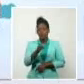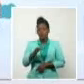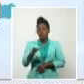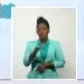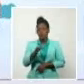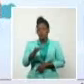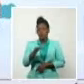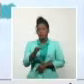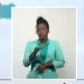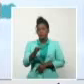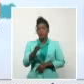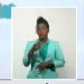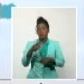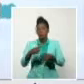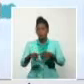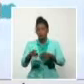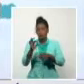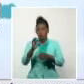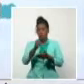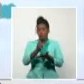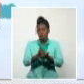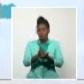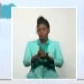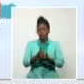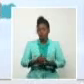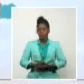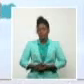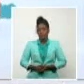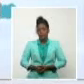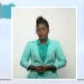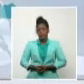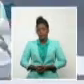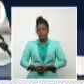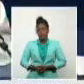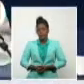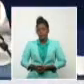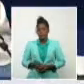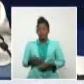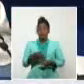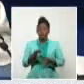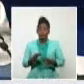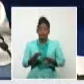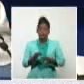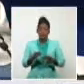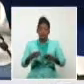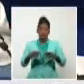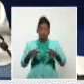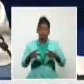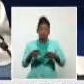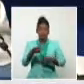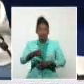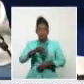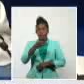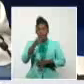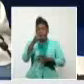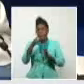This represents 98.6% of the active cases we have today.